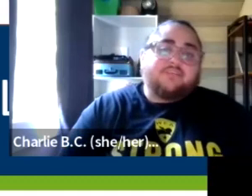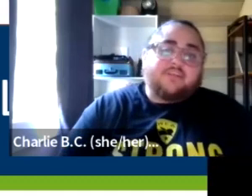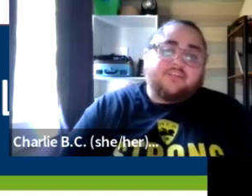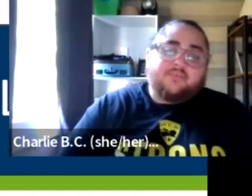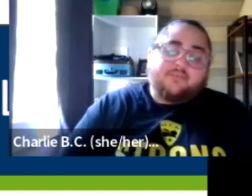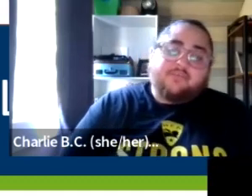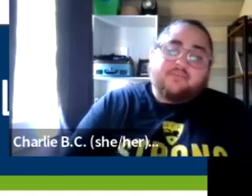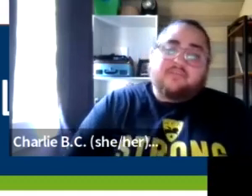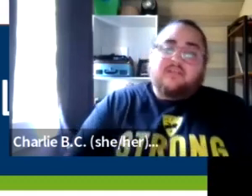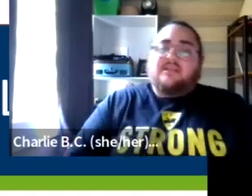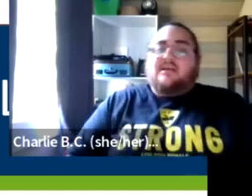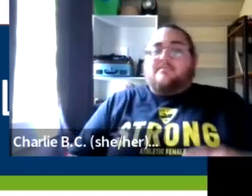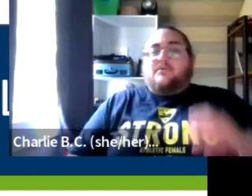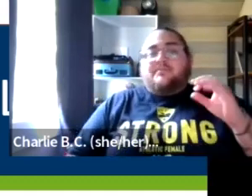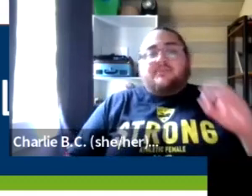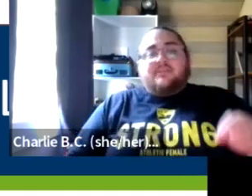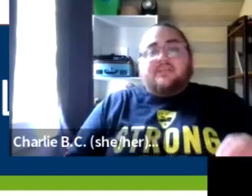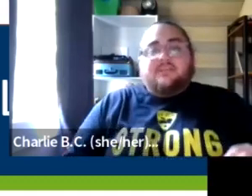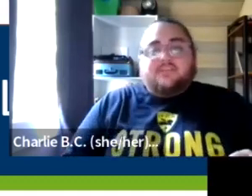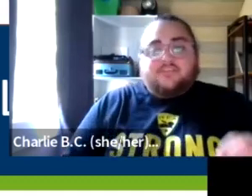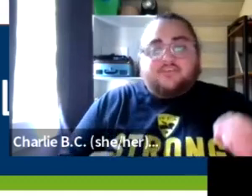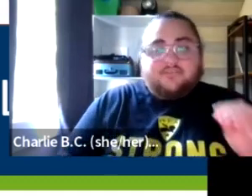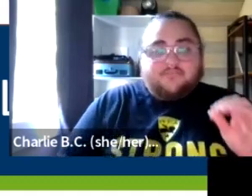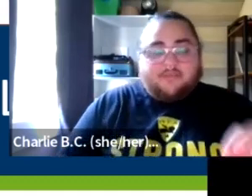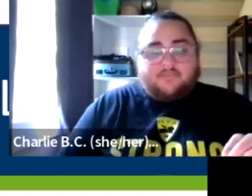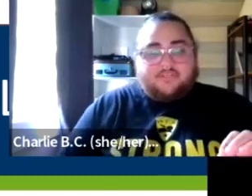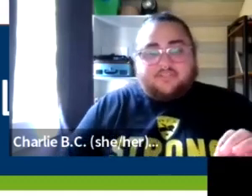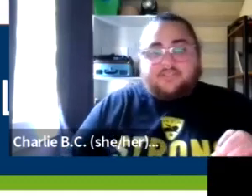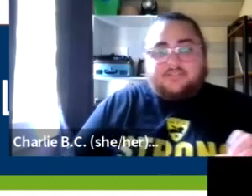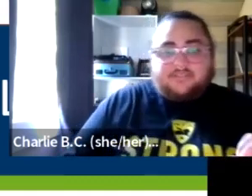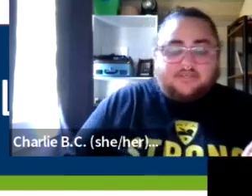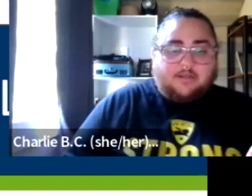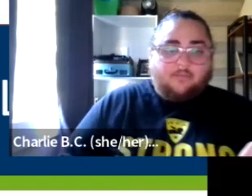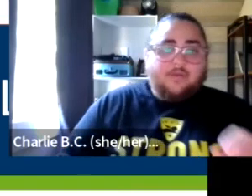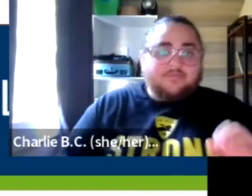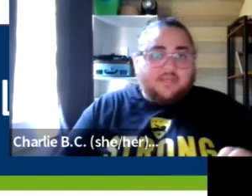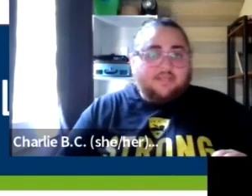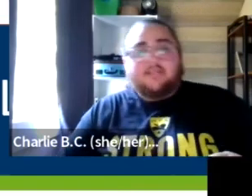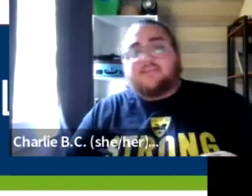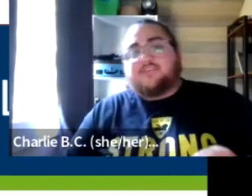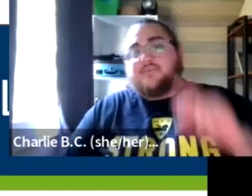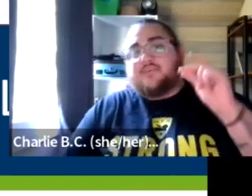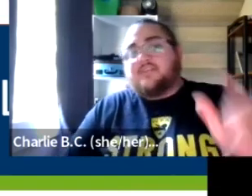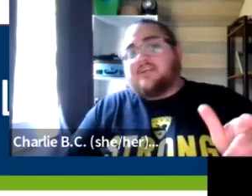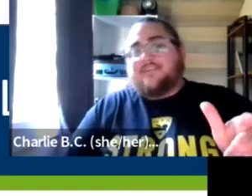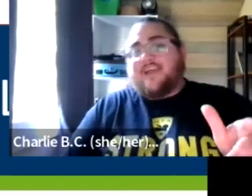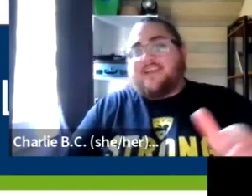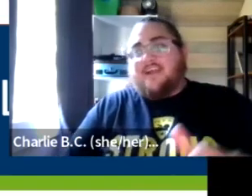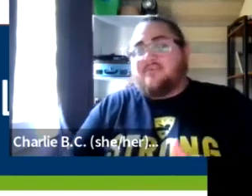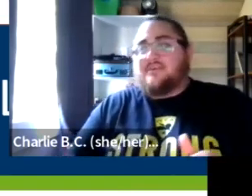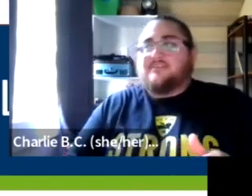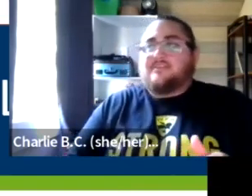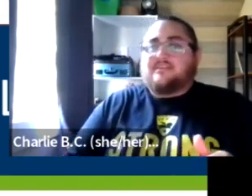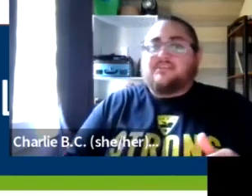informal hosting affect disability benefits? We put the link to the Chosen Family Justice website, so we can click on